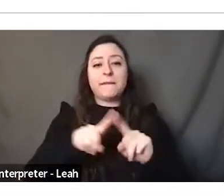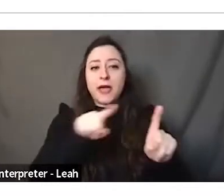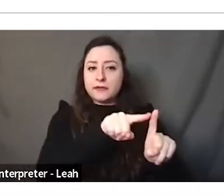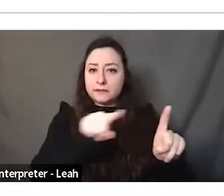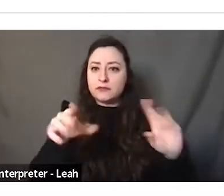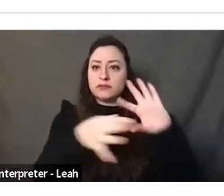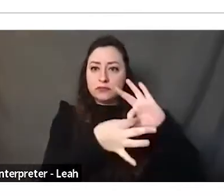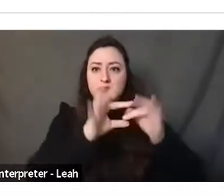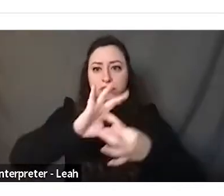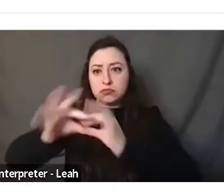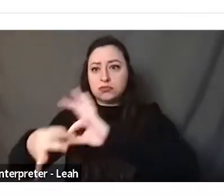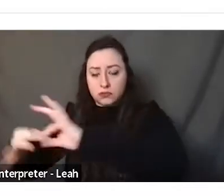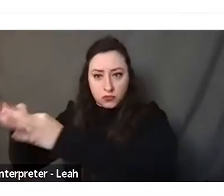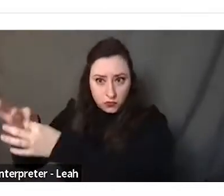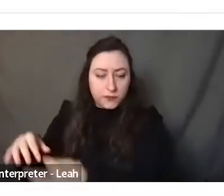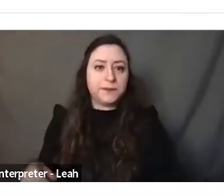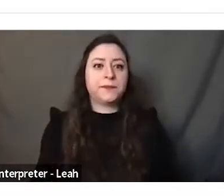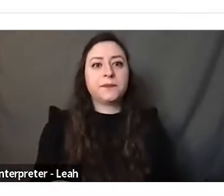flow from one place to the other.